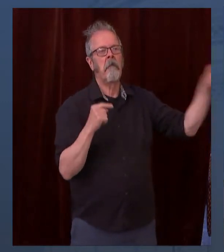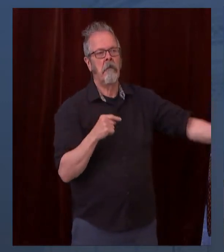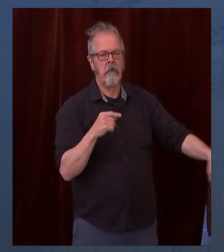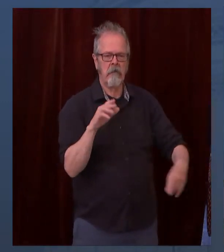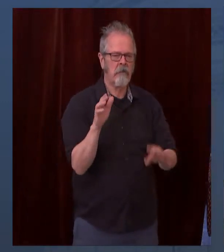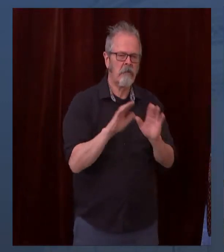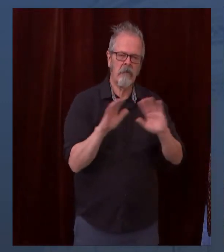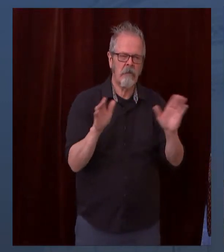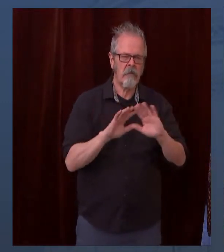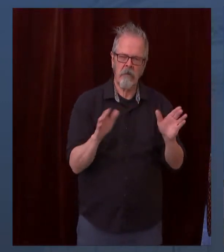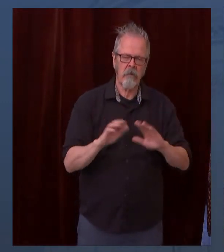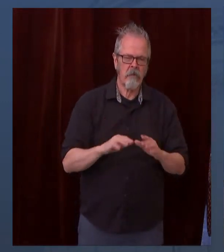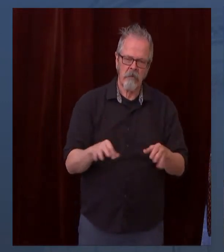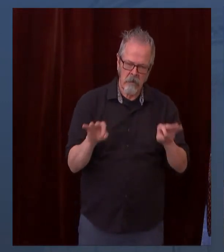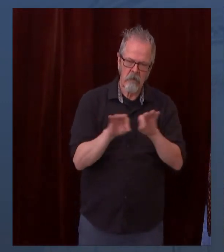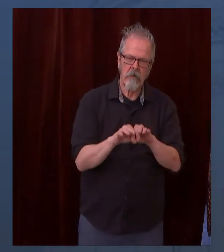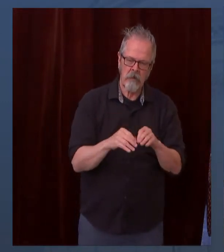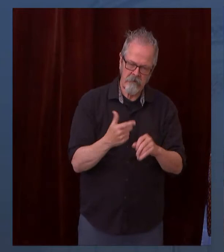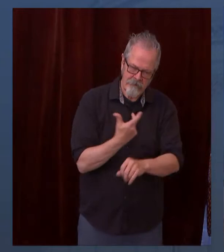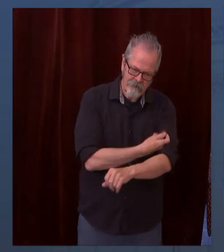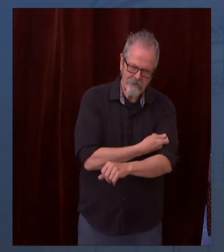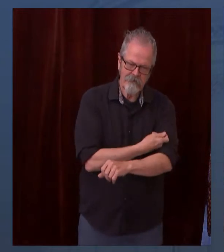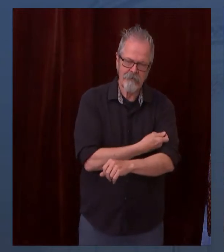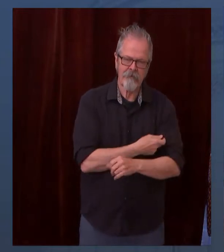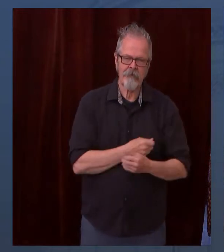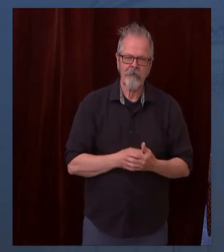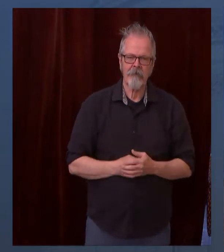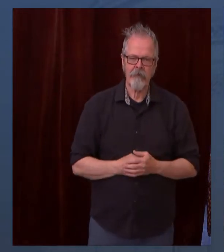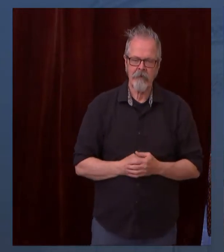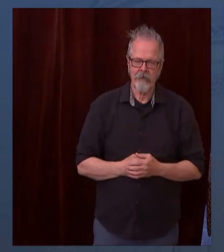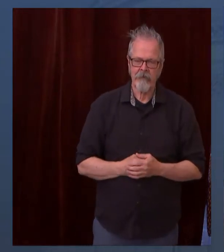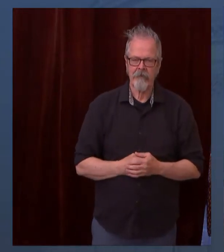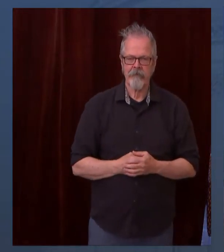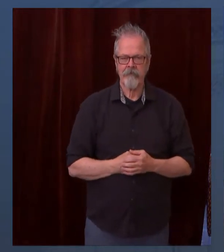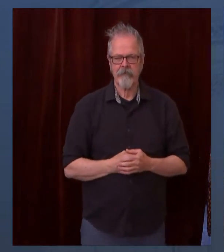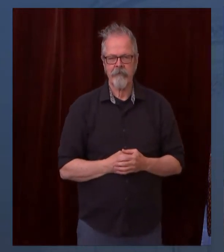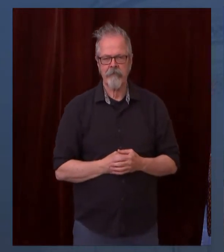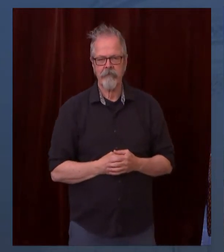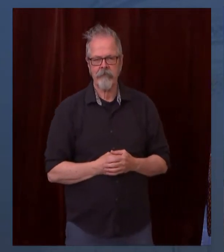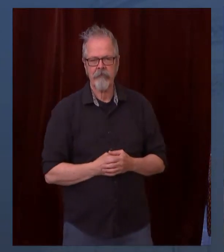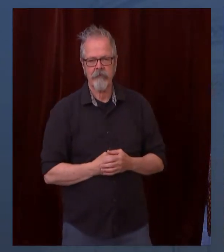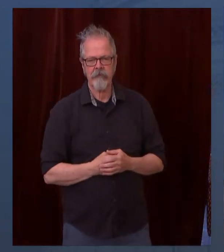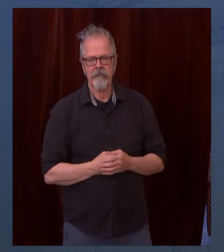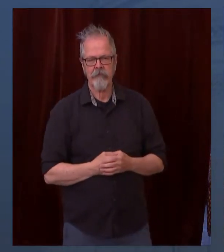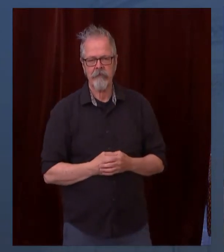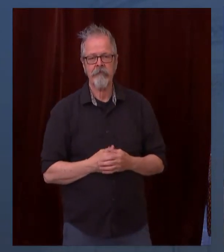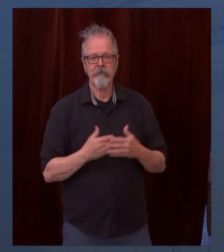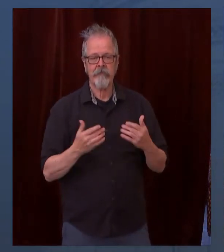I want to ask a question. A friend posed it to me the other day.